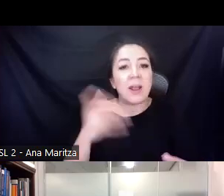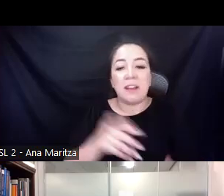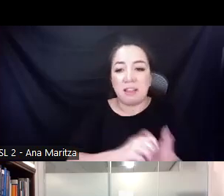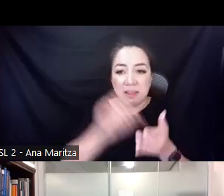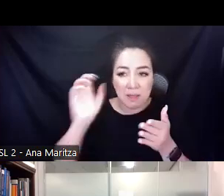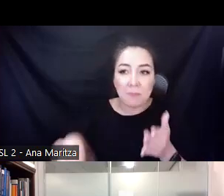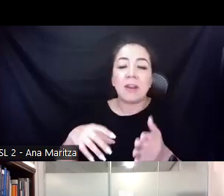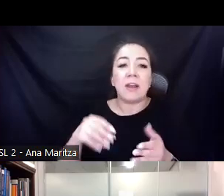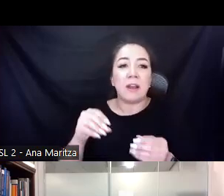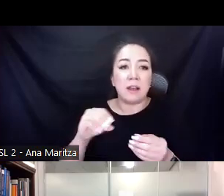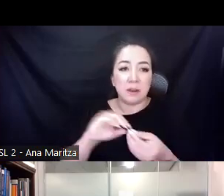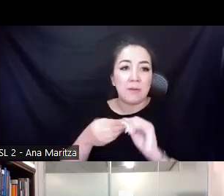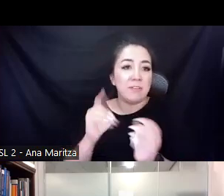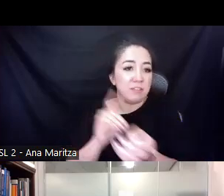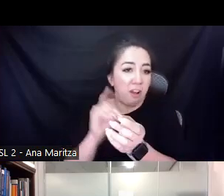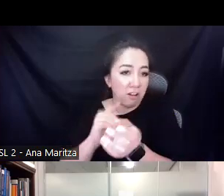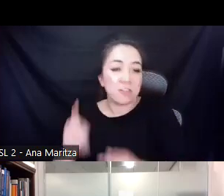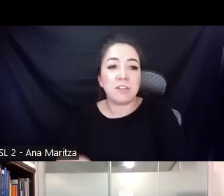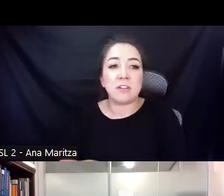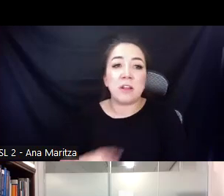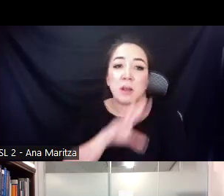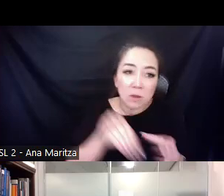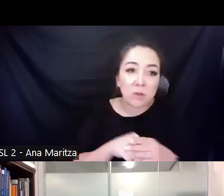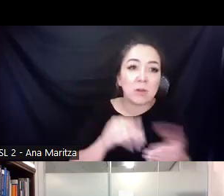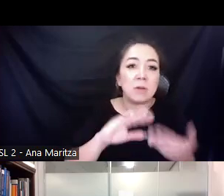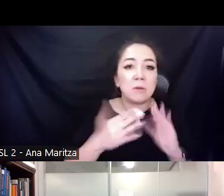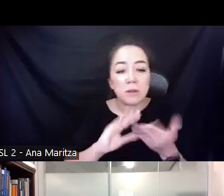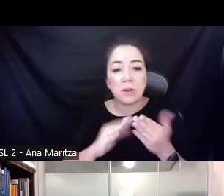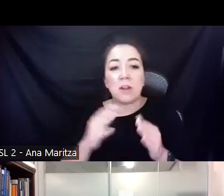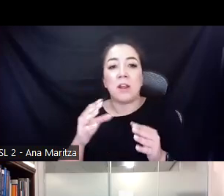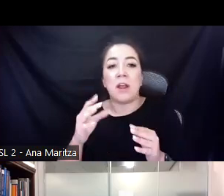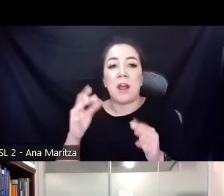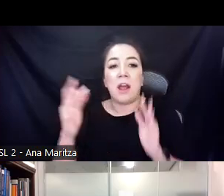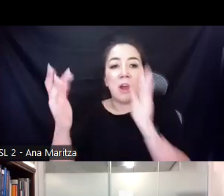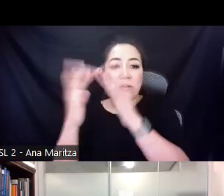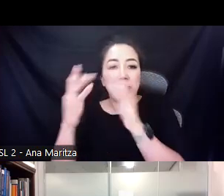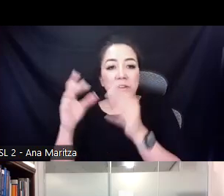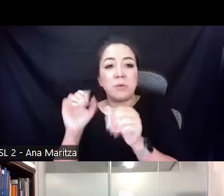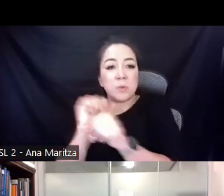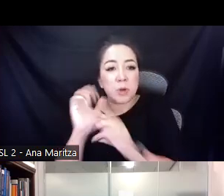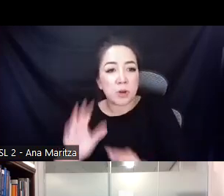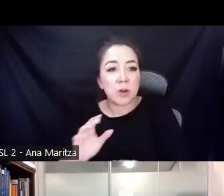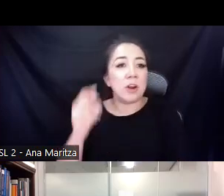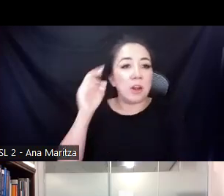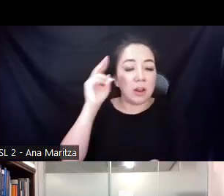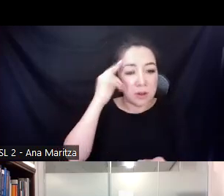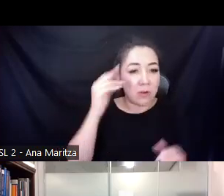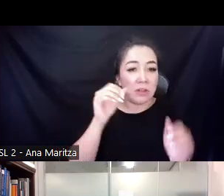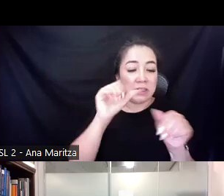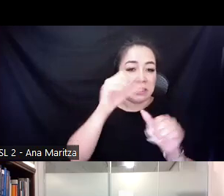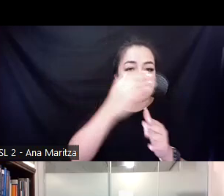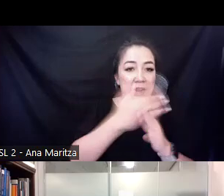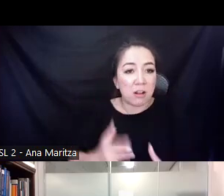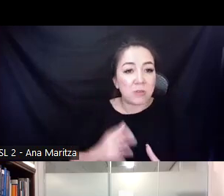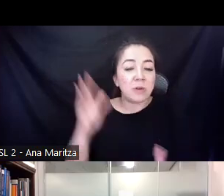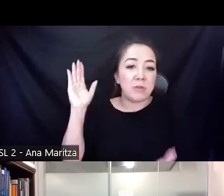of positions, including a community outreach worker and a neuropsychologist. So we have reduced the